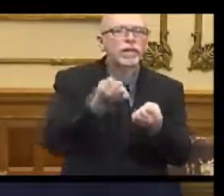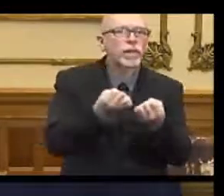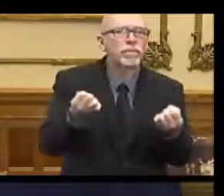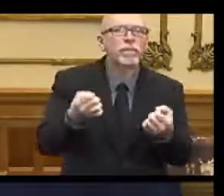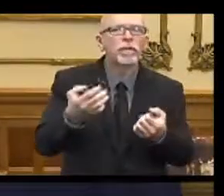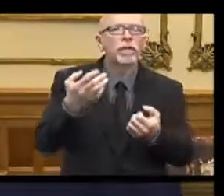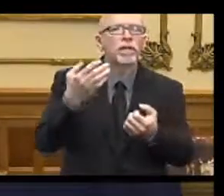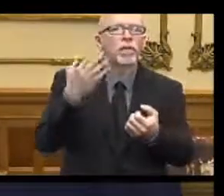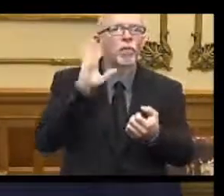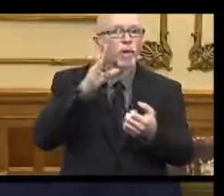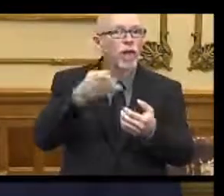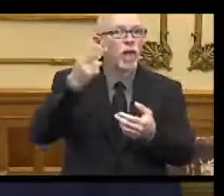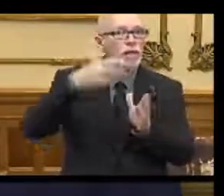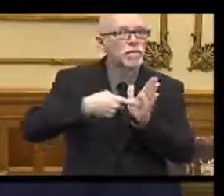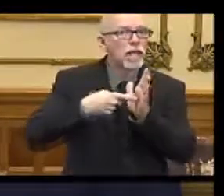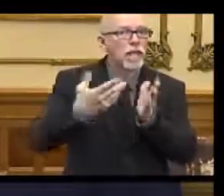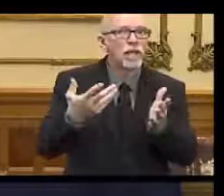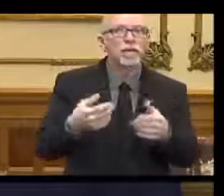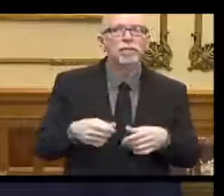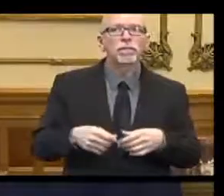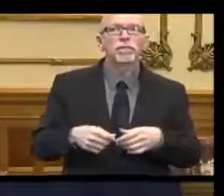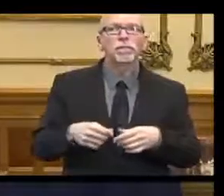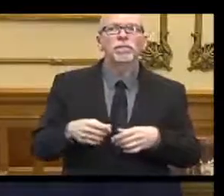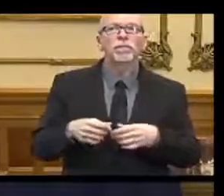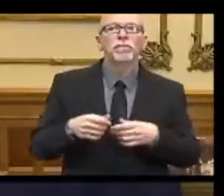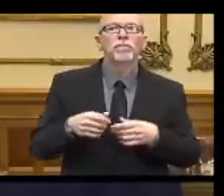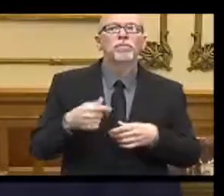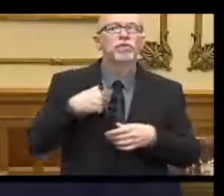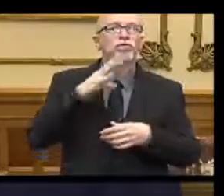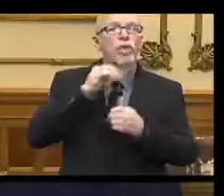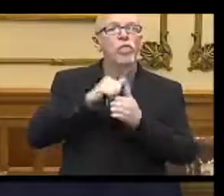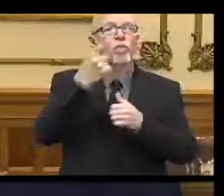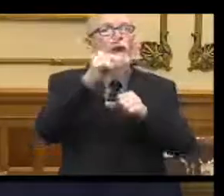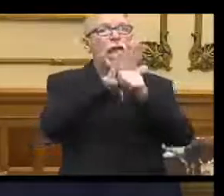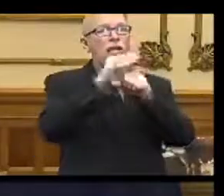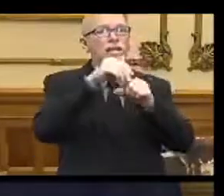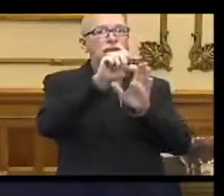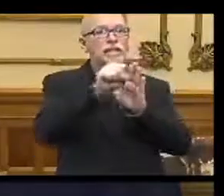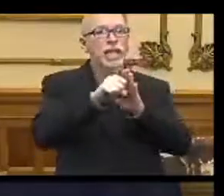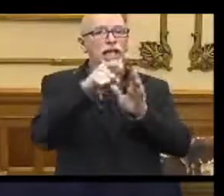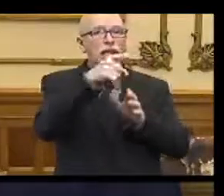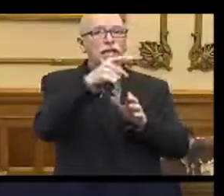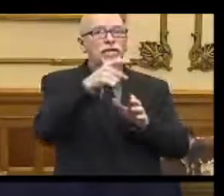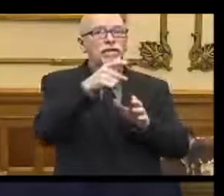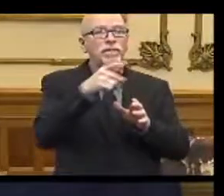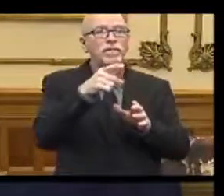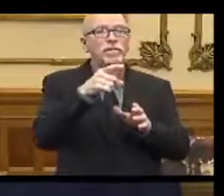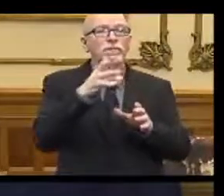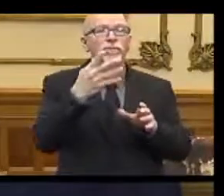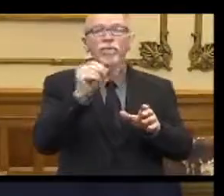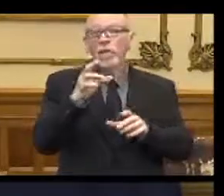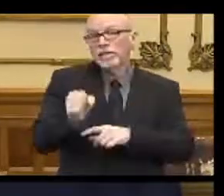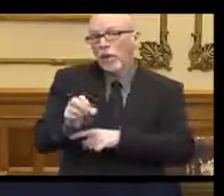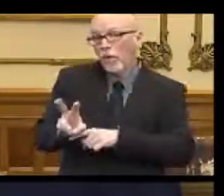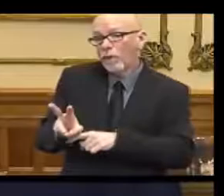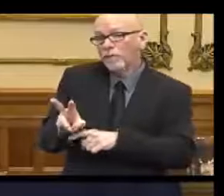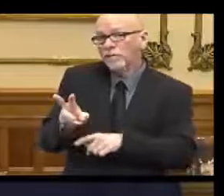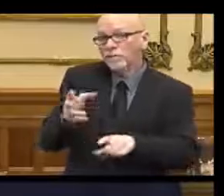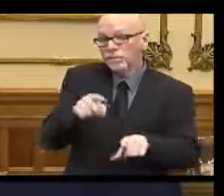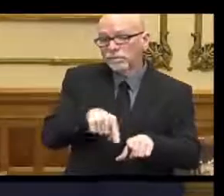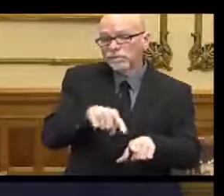high demand. While we may talk to one region of the state, I'm pointing towards southwestern Indiana right